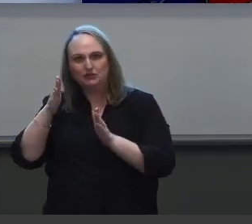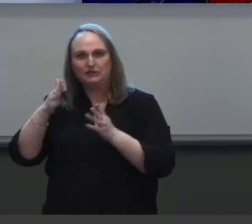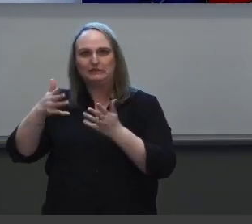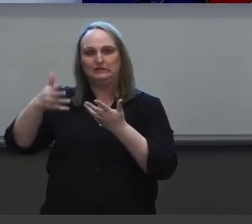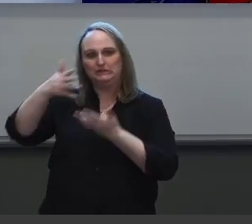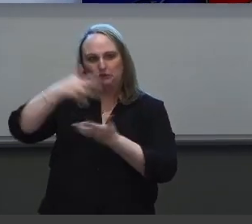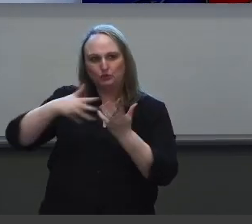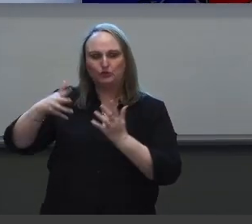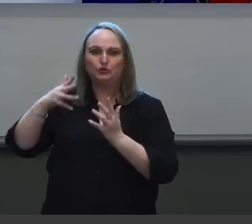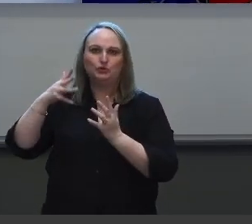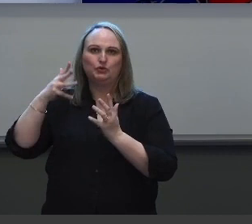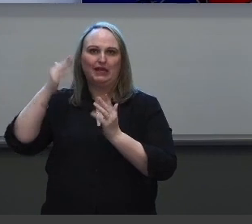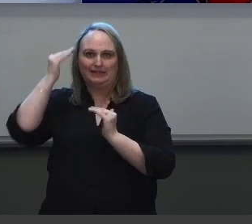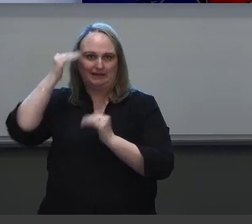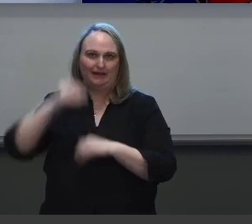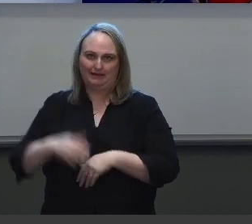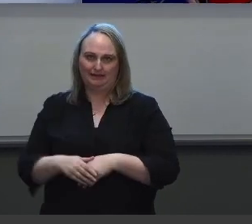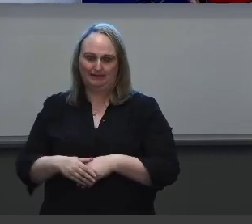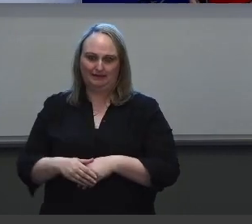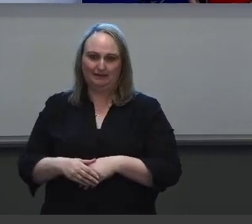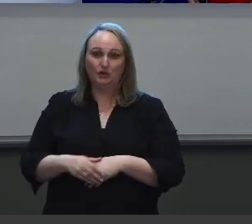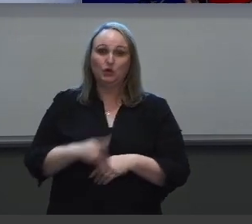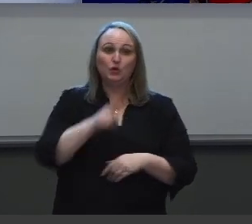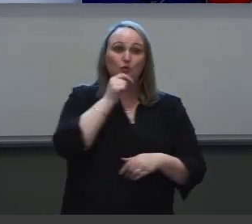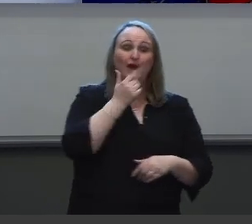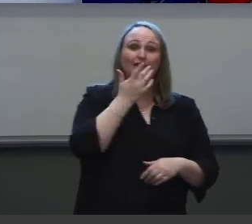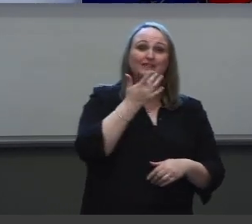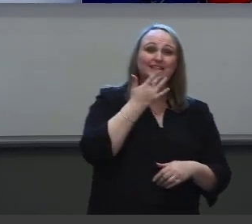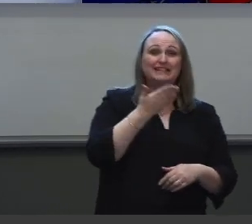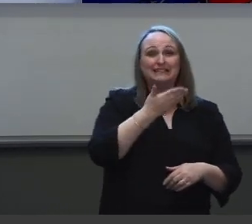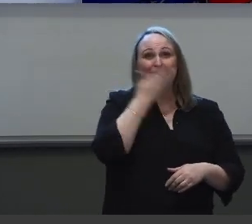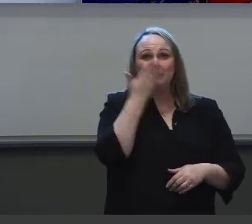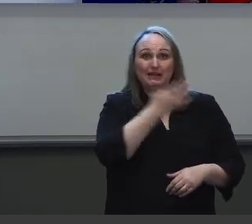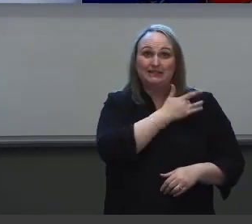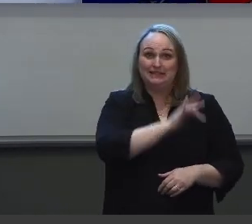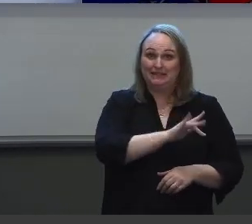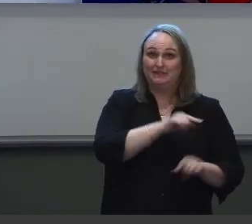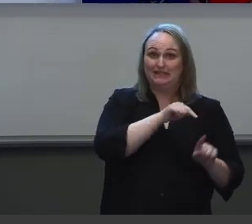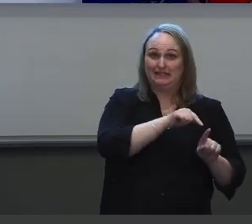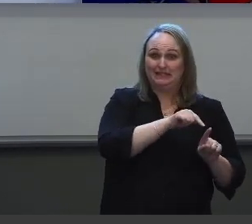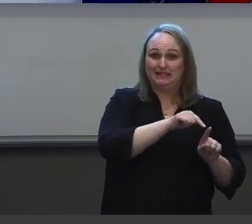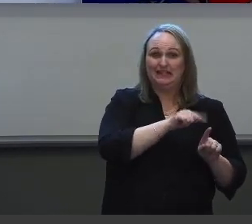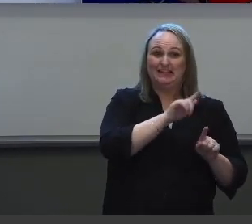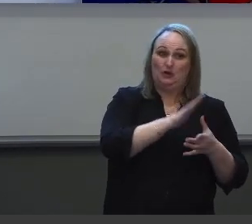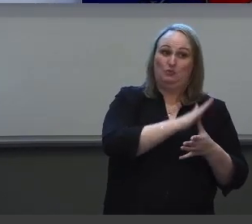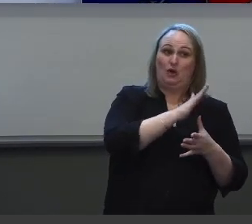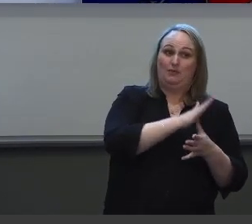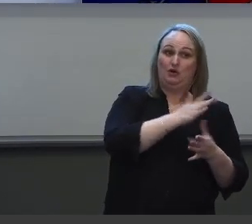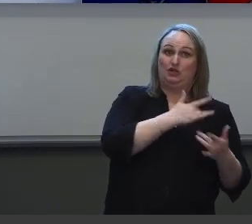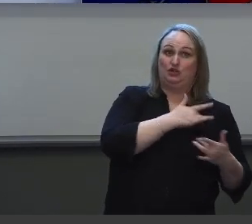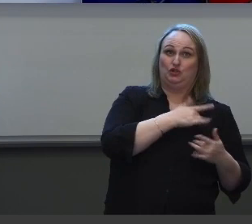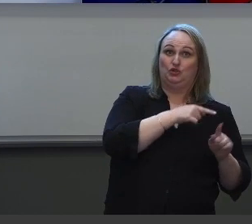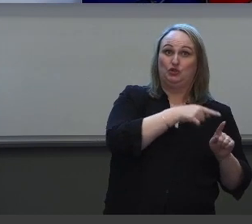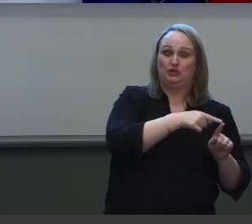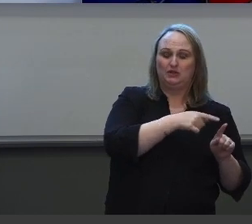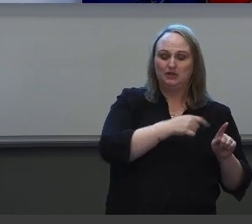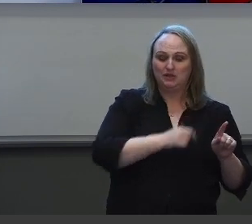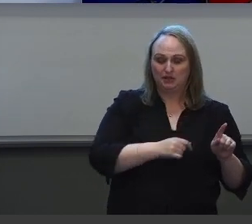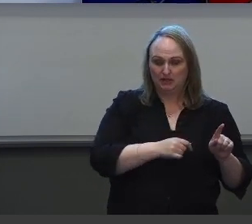and anxiety. Those with taste and smell sensitivities as their primary concern, we